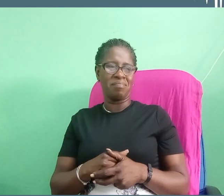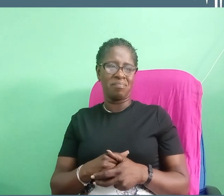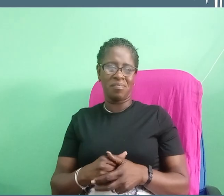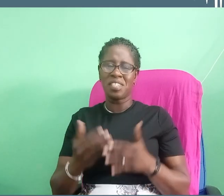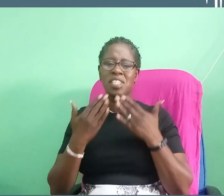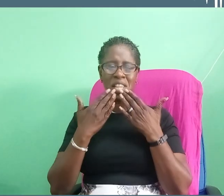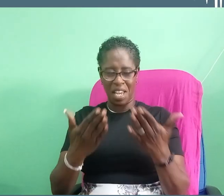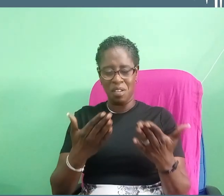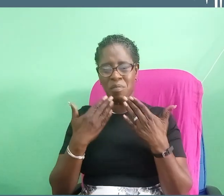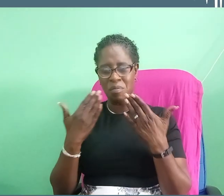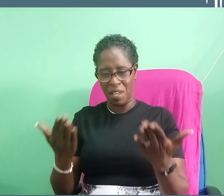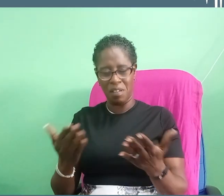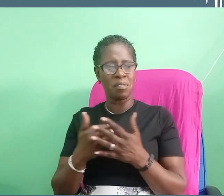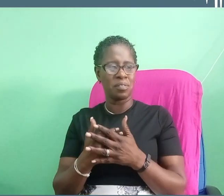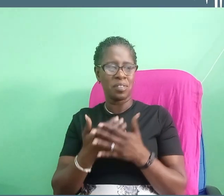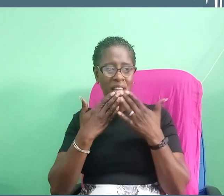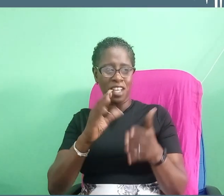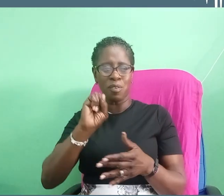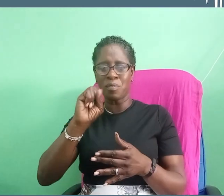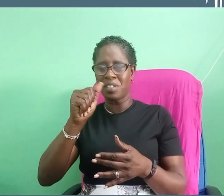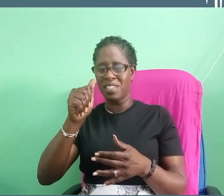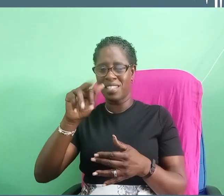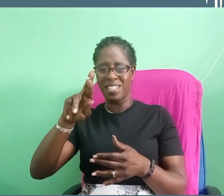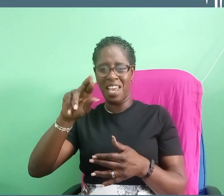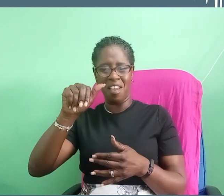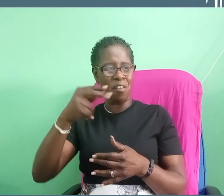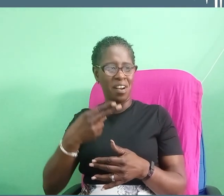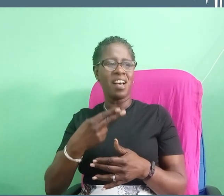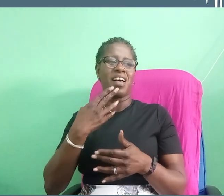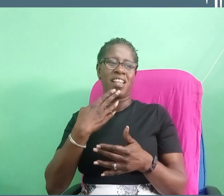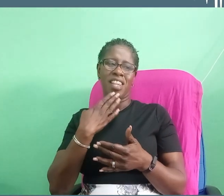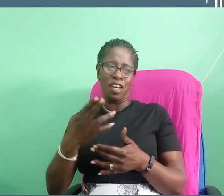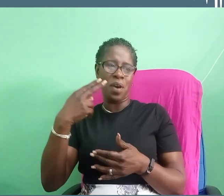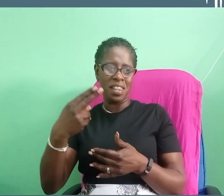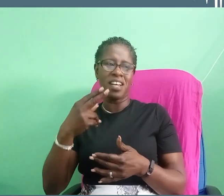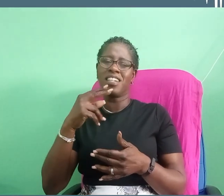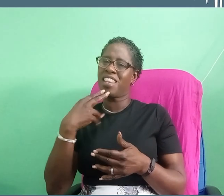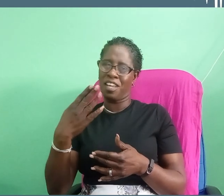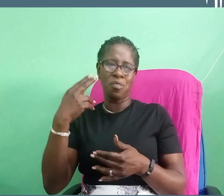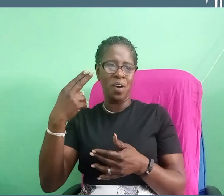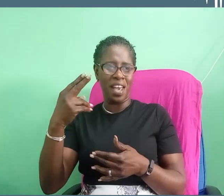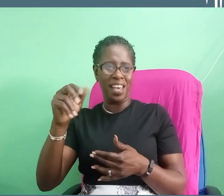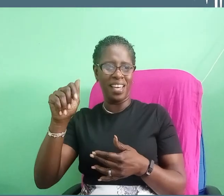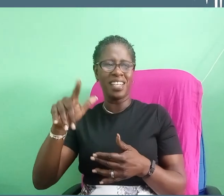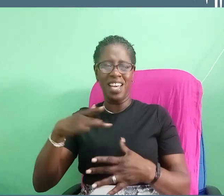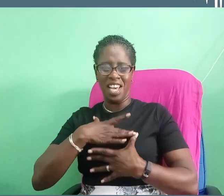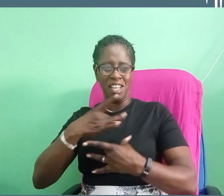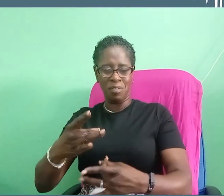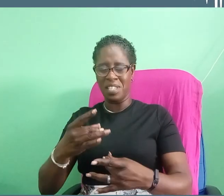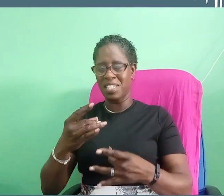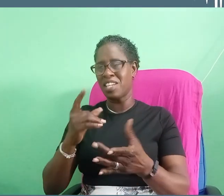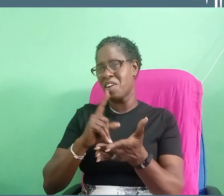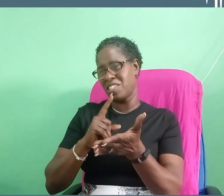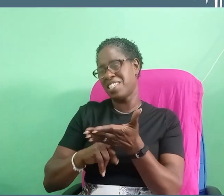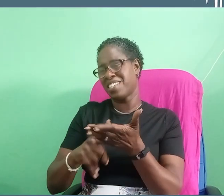Thank you so much, Sarah, Heather, and Haley, for this wonderful conversation. It has been extremely interesting, and I feel like I've